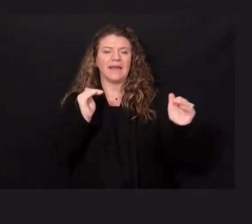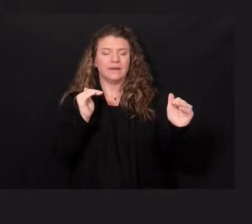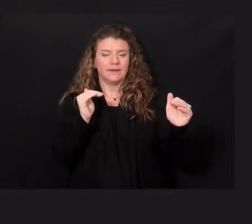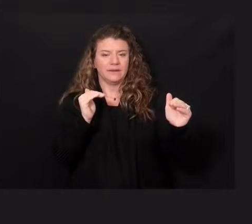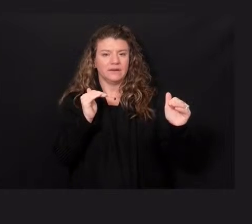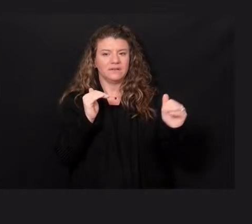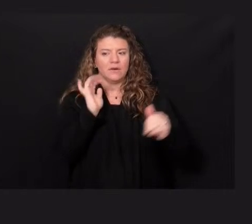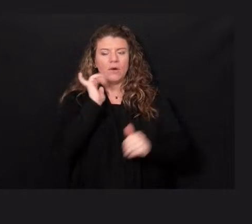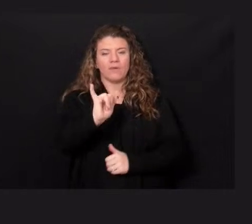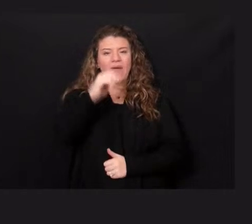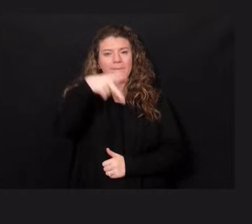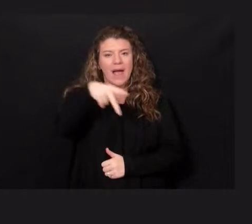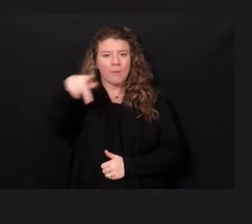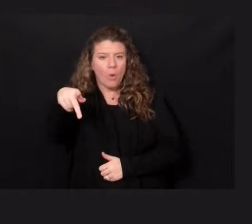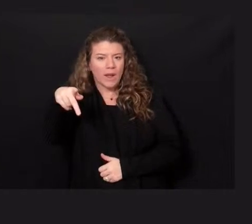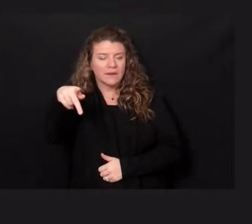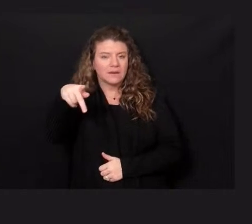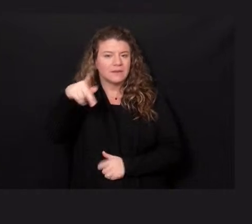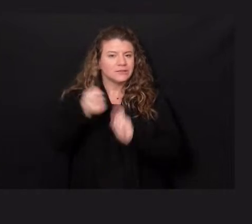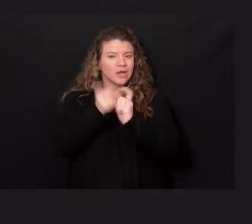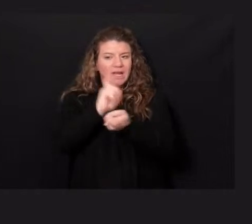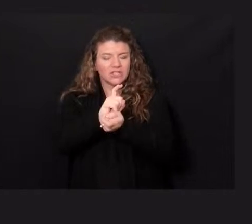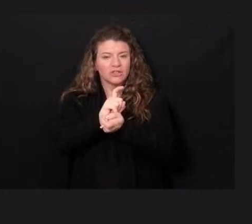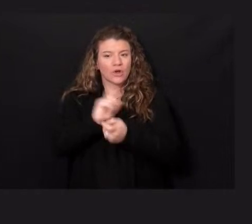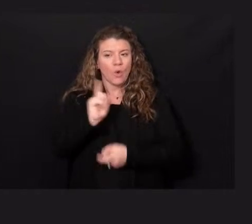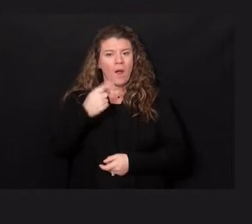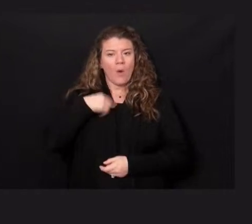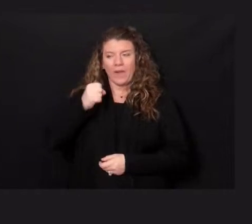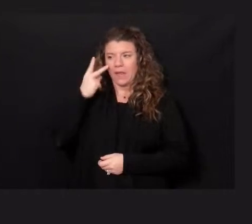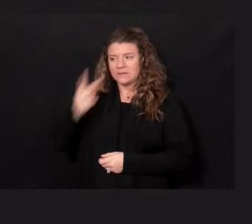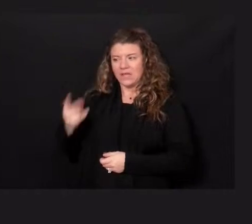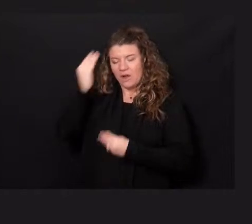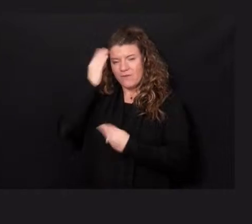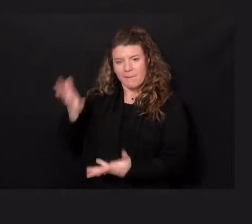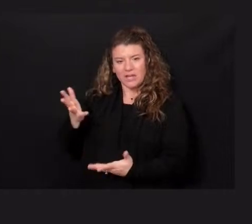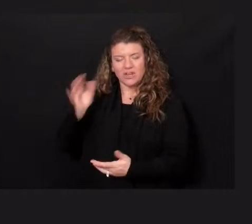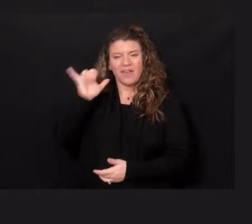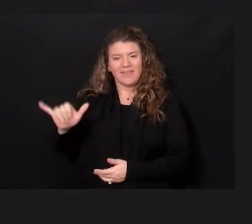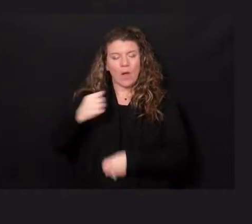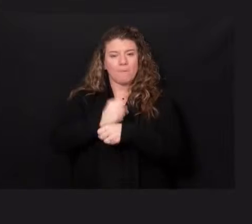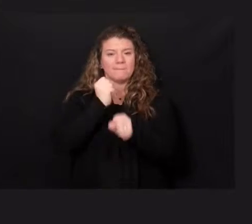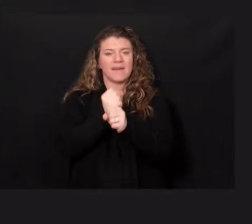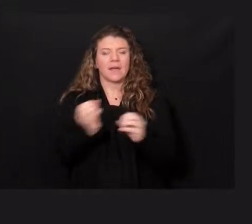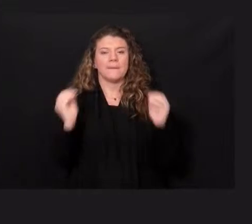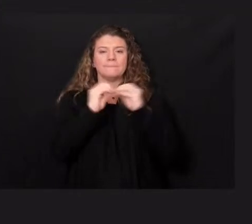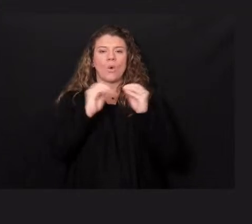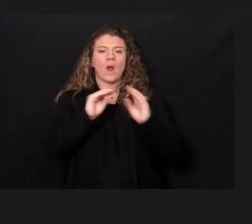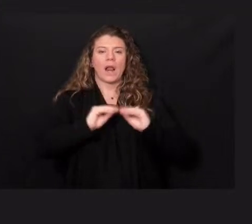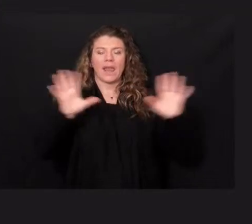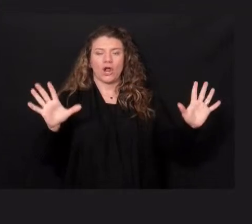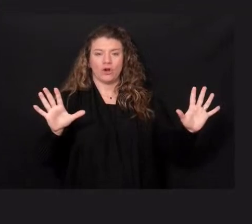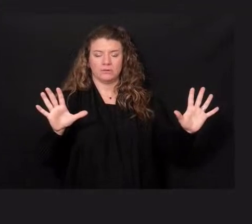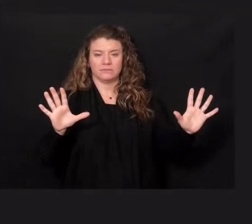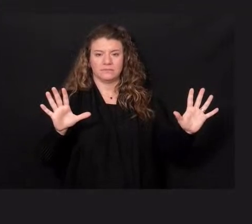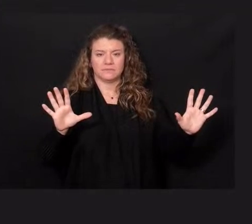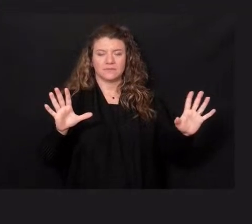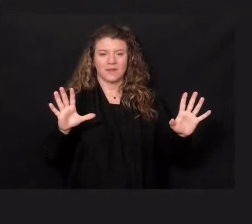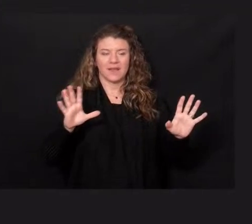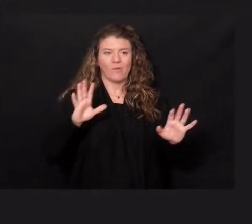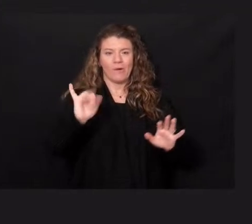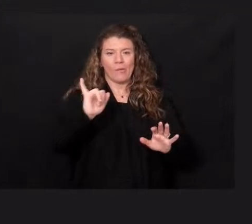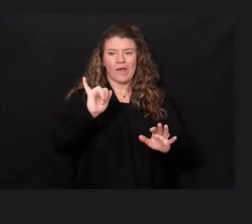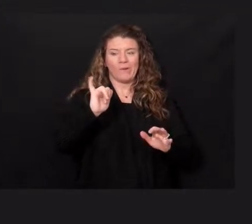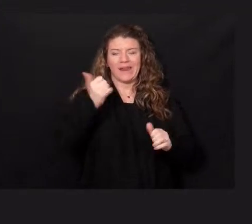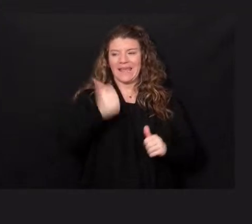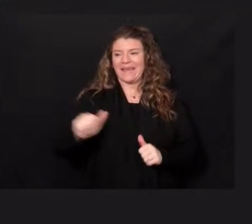the PowerPoint program, which many West Virginians go to for their information, that would make it more clear when the average